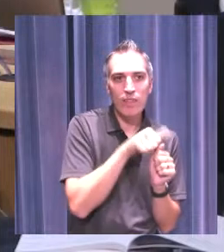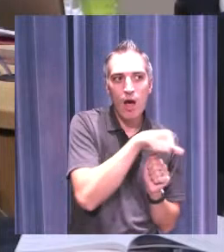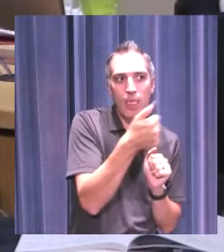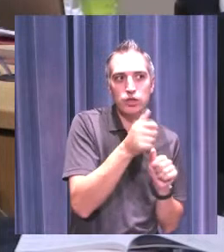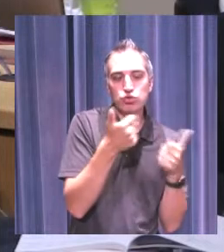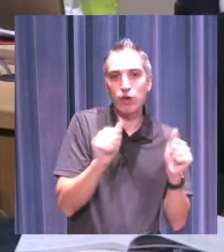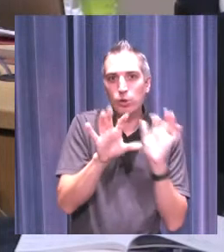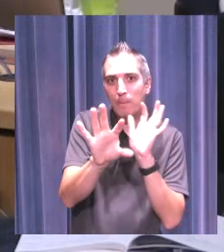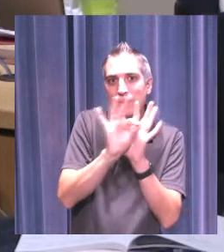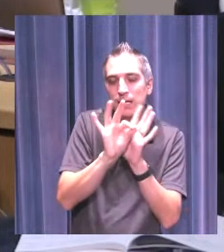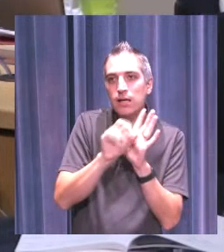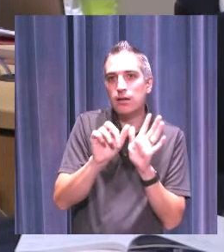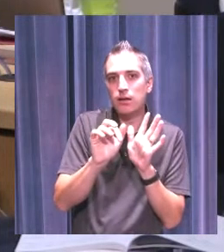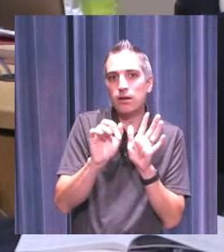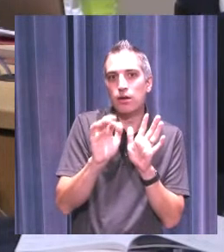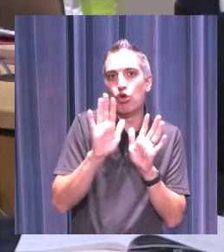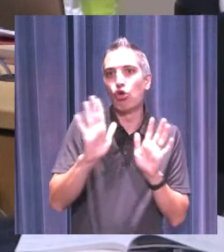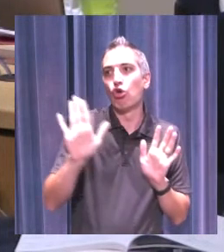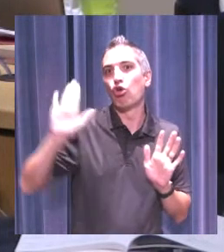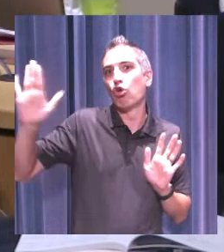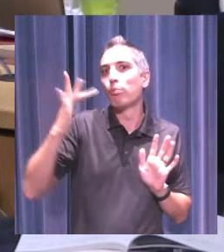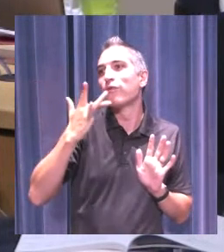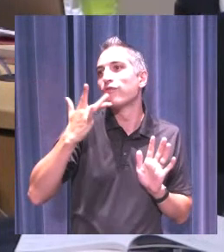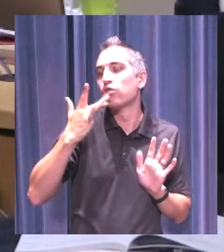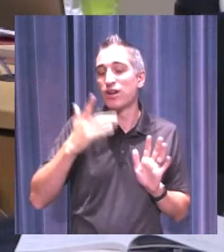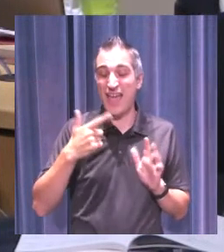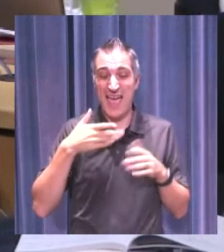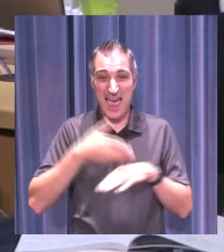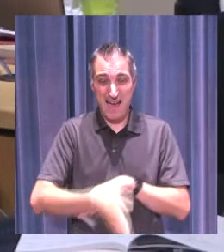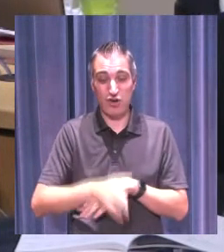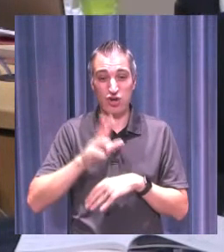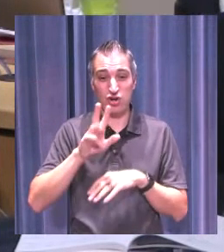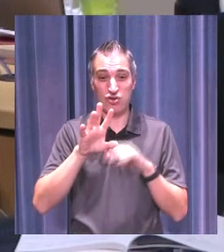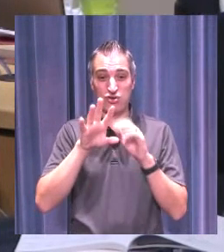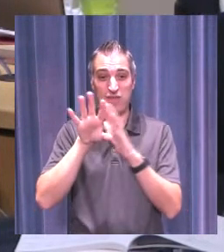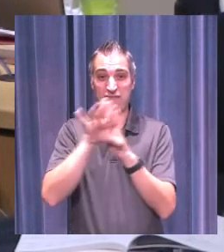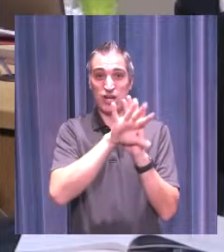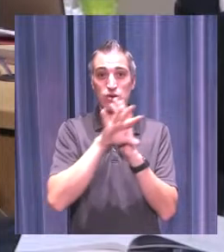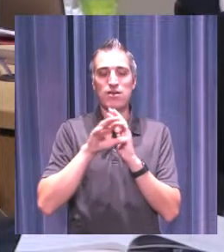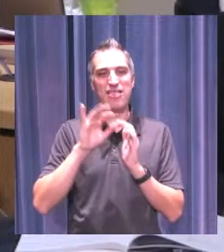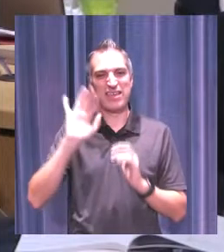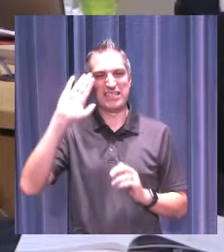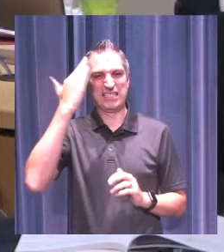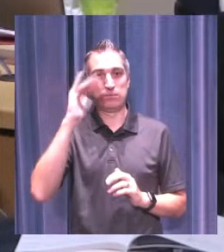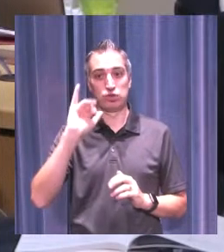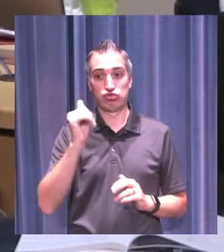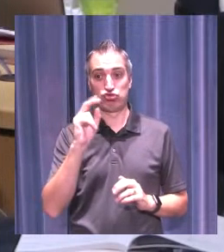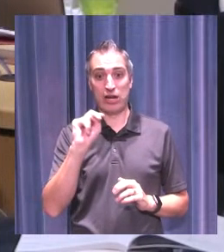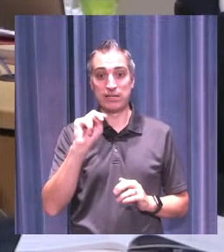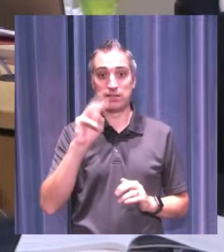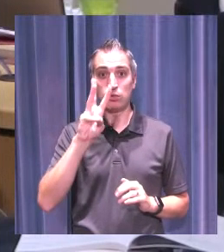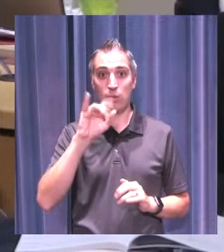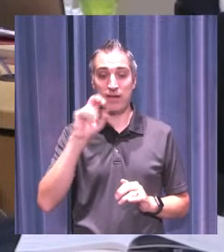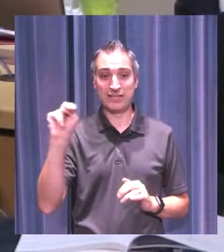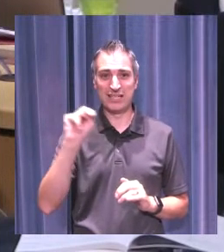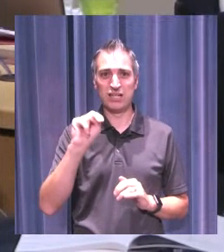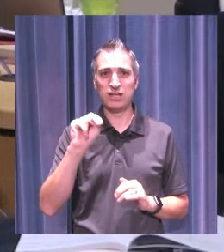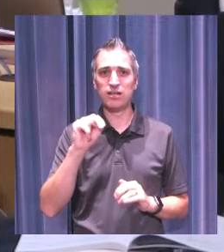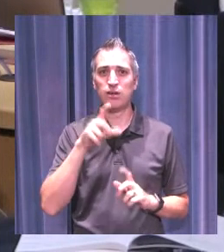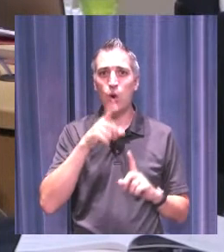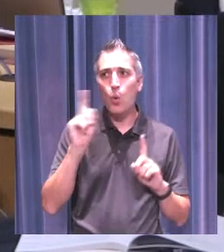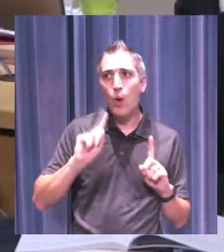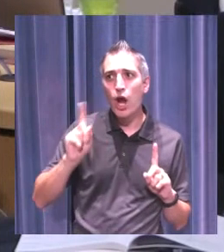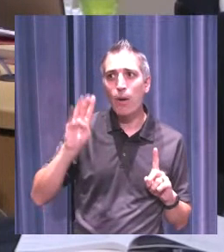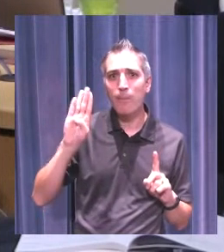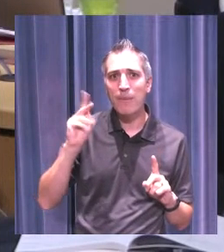president? After listening to him speak in the video, what state does this Jason Wilson reside? Where has Beverly been